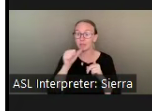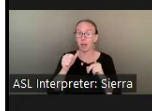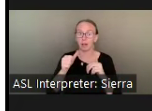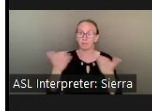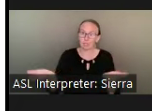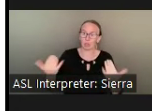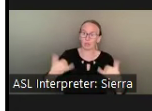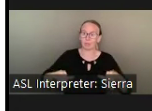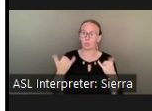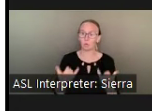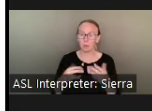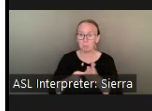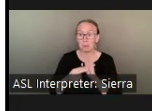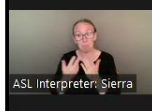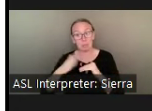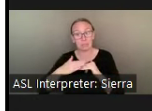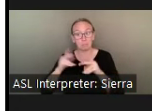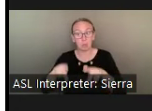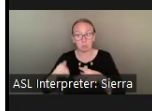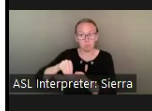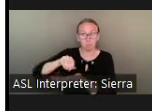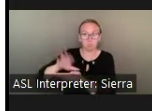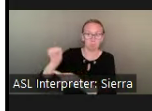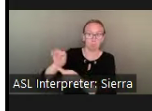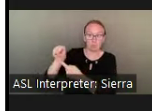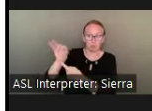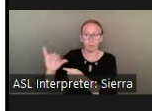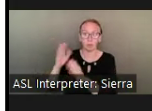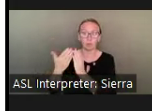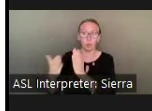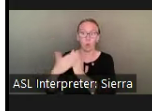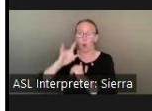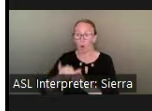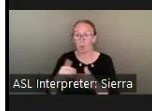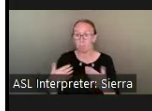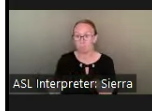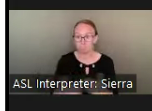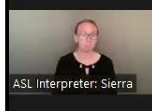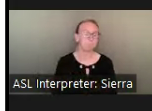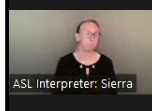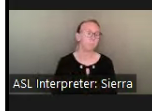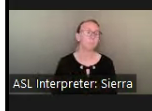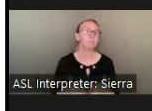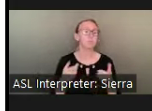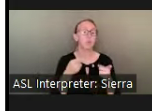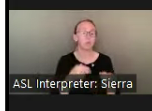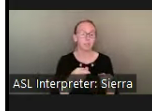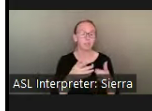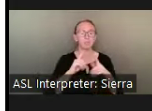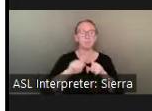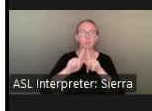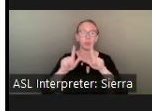I started thinking a little bit more about the transcriptions and the cropping, and reference to on the left here,